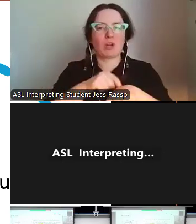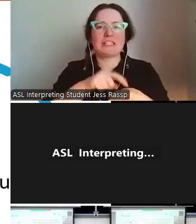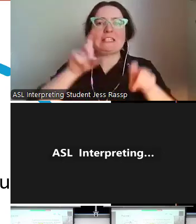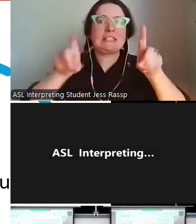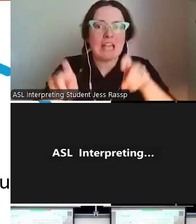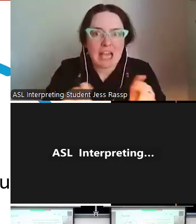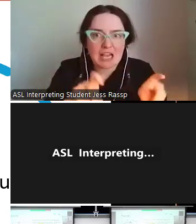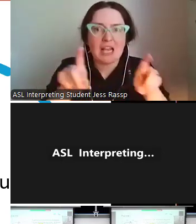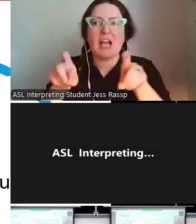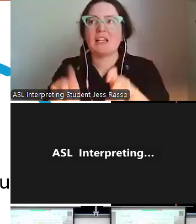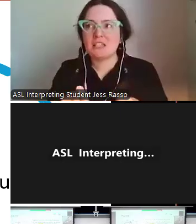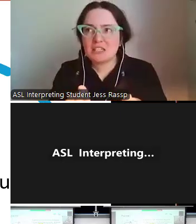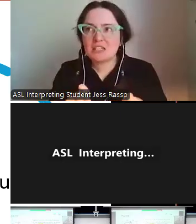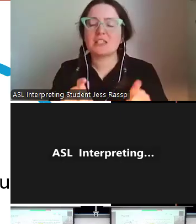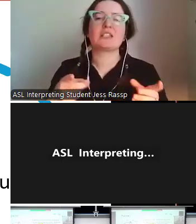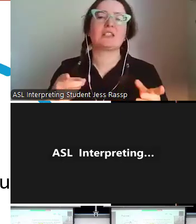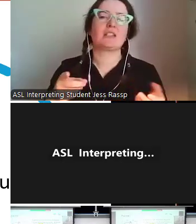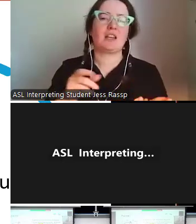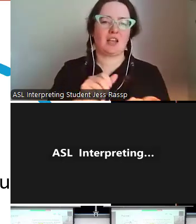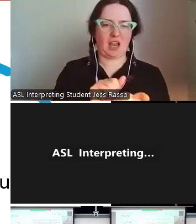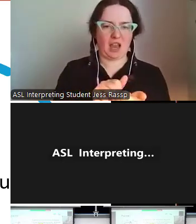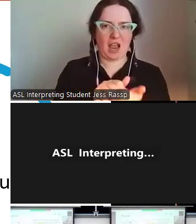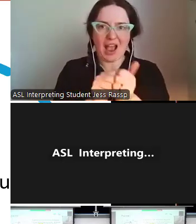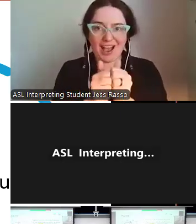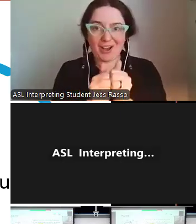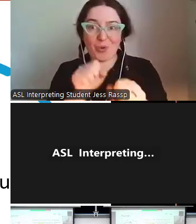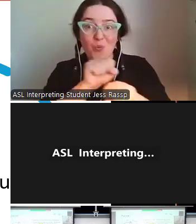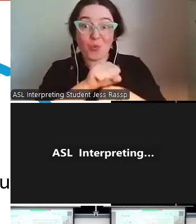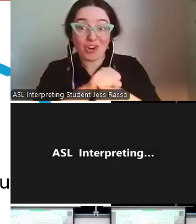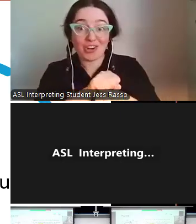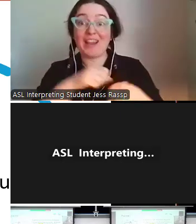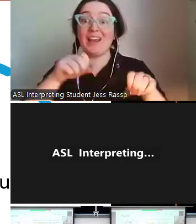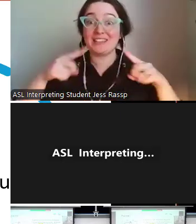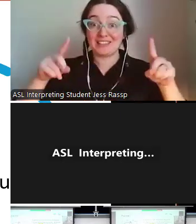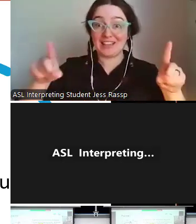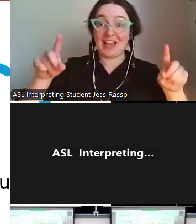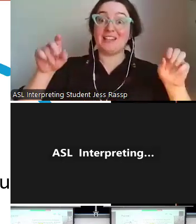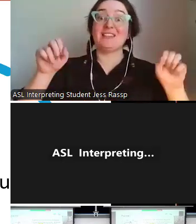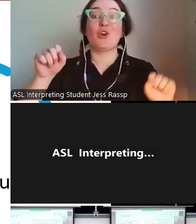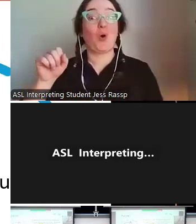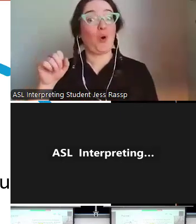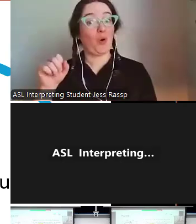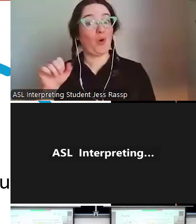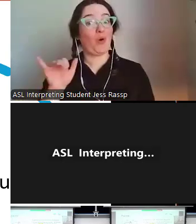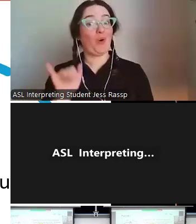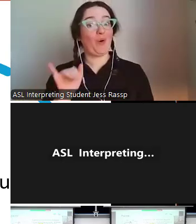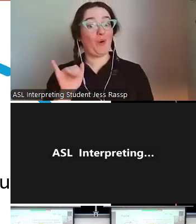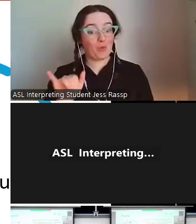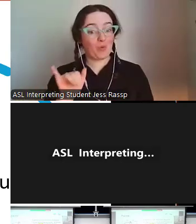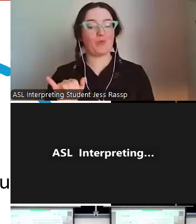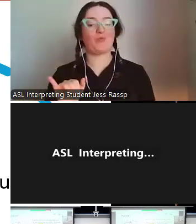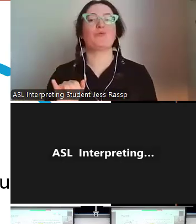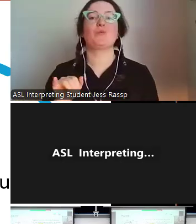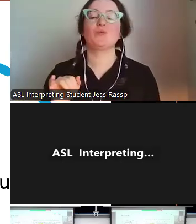them actually are starting to work, which is really, really cool stuff, right? And so that's how they are